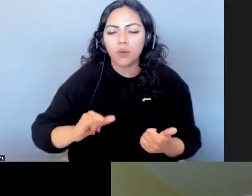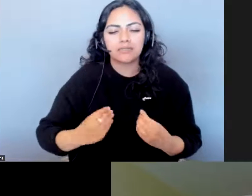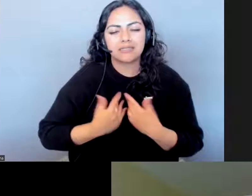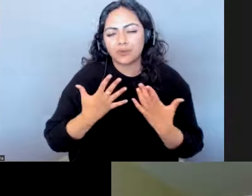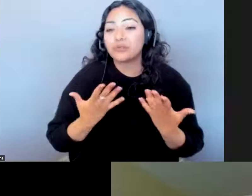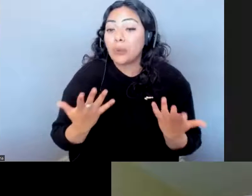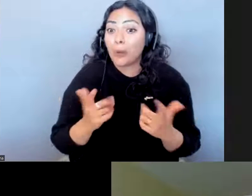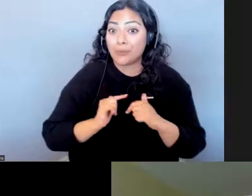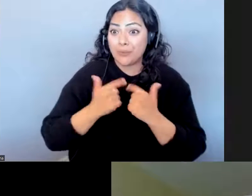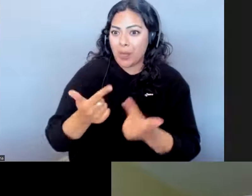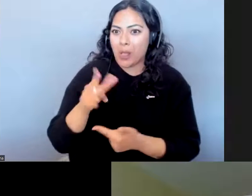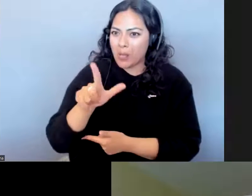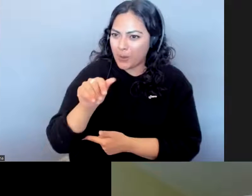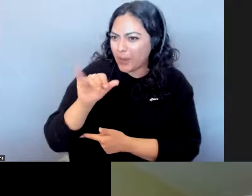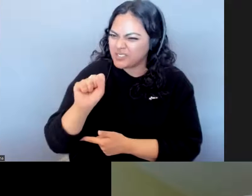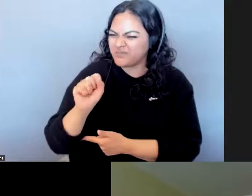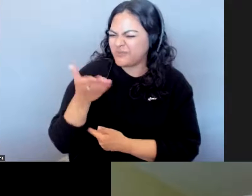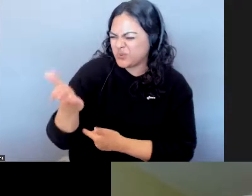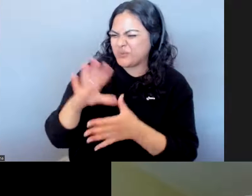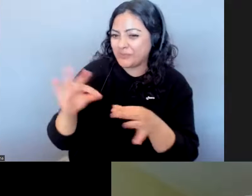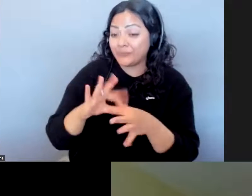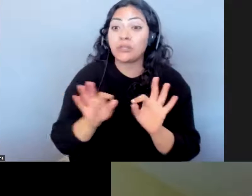Lois, I'm going to let you do the talking.